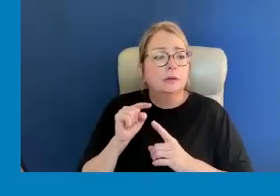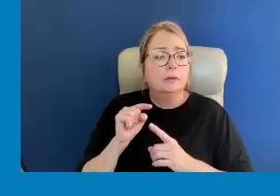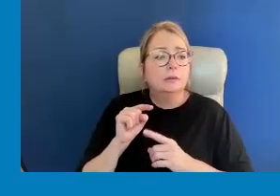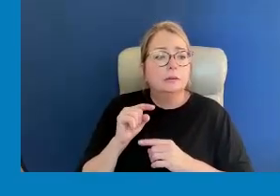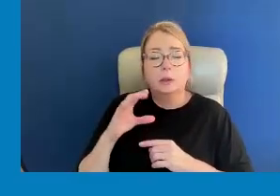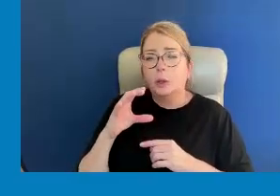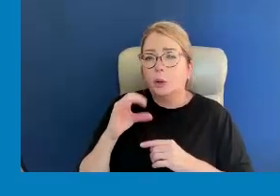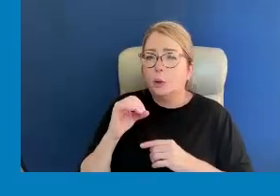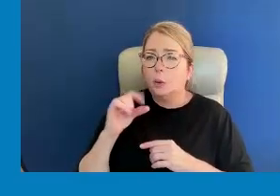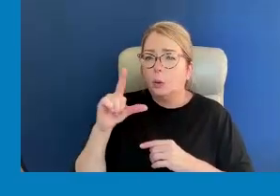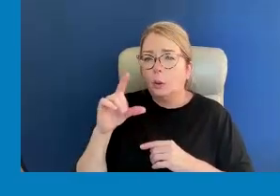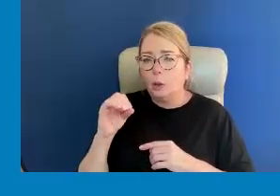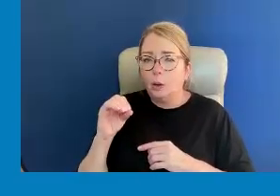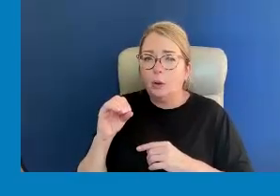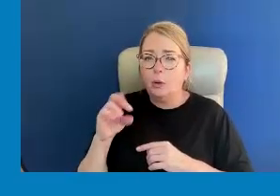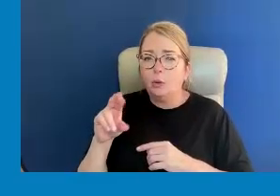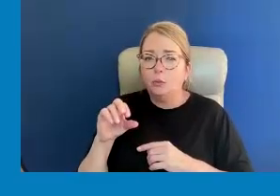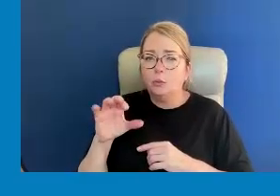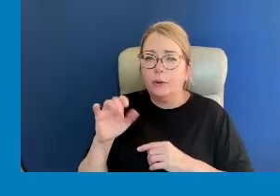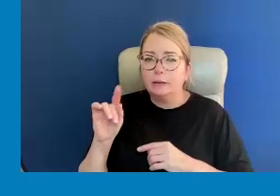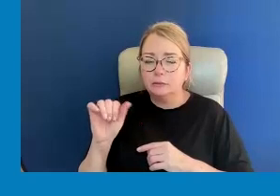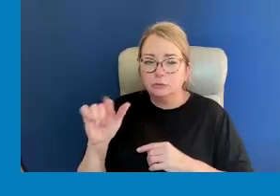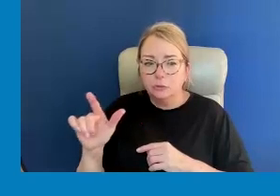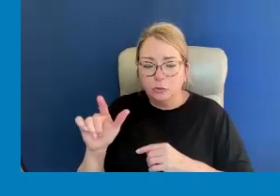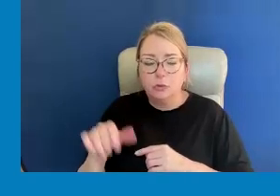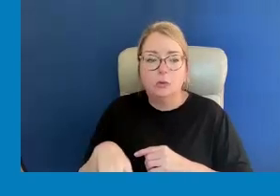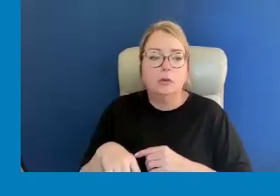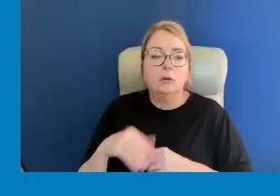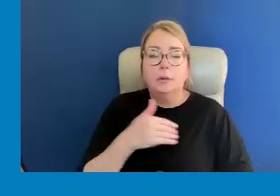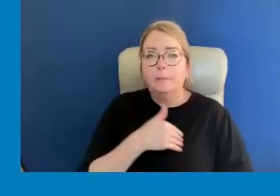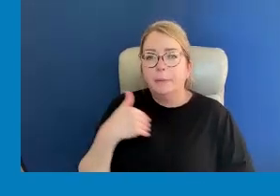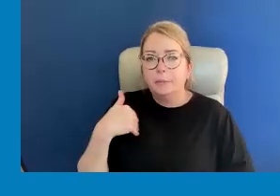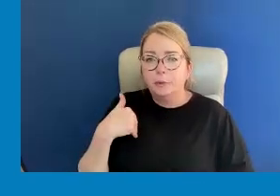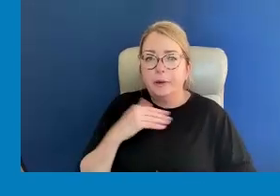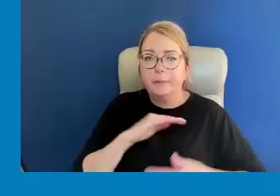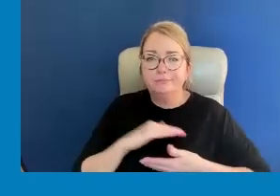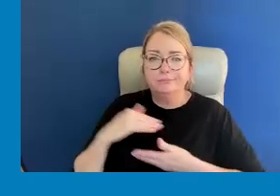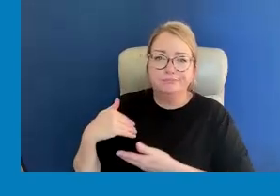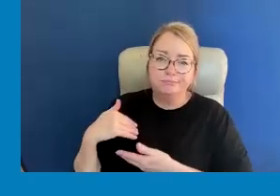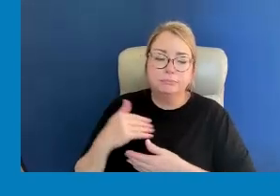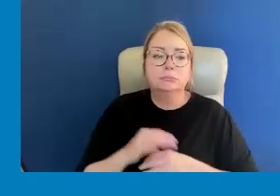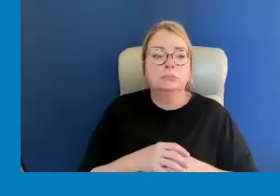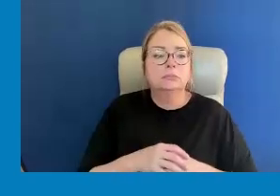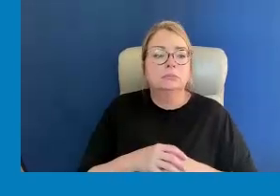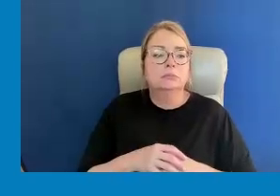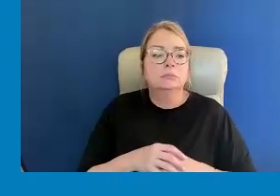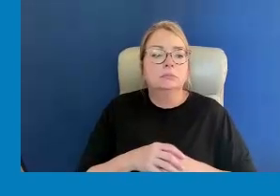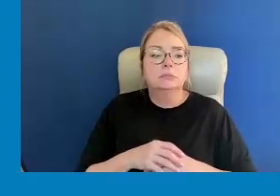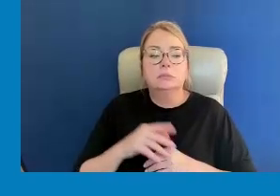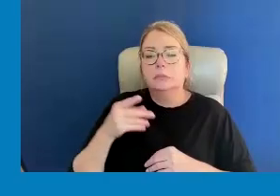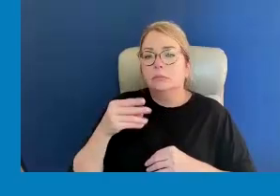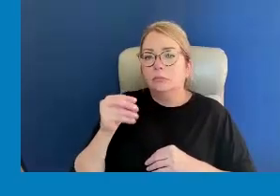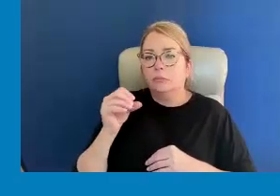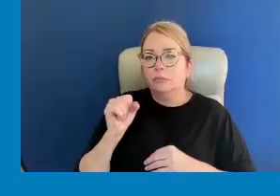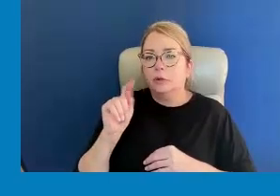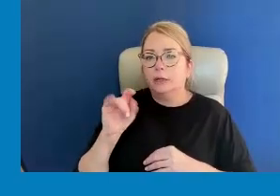starts at age 45. You have your mammograms that start at 40. You have your cervical cancer starts at age 21. Your prostate cancer